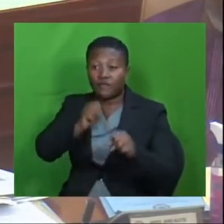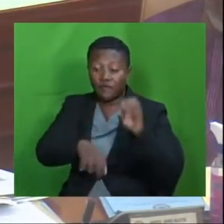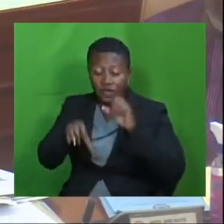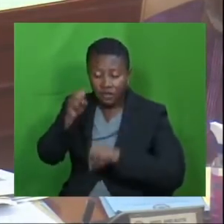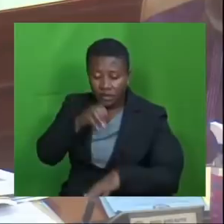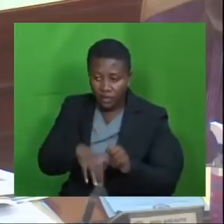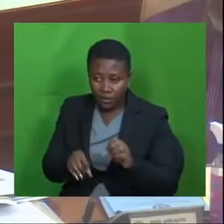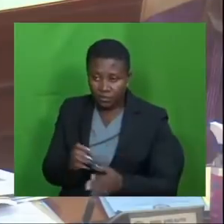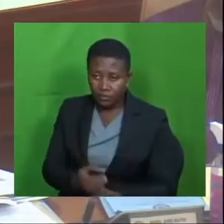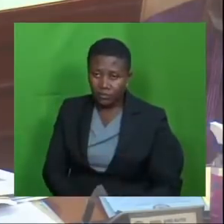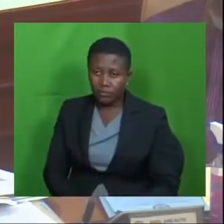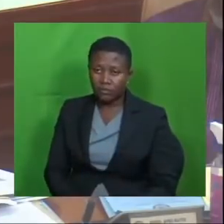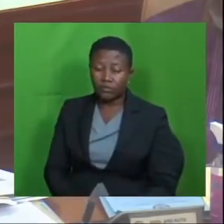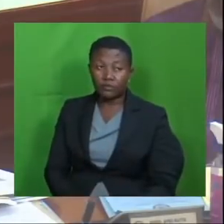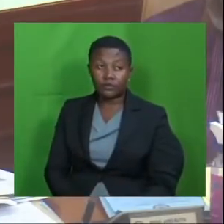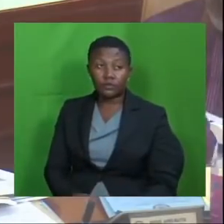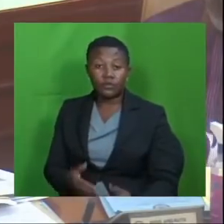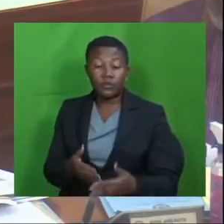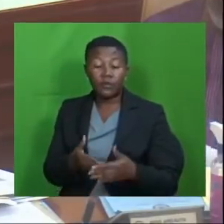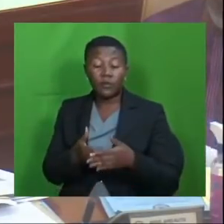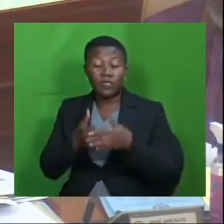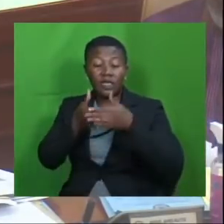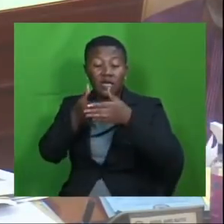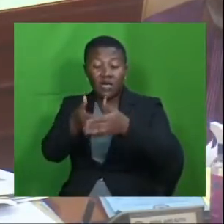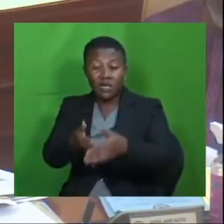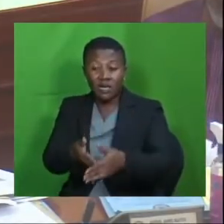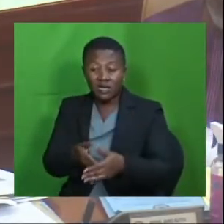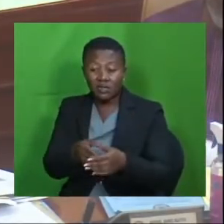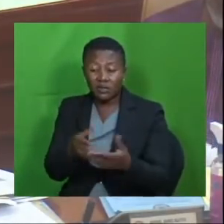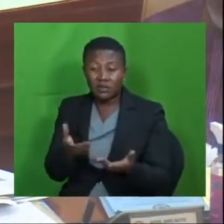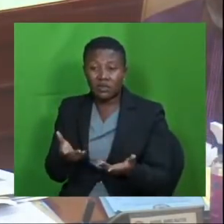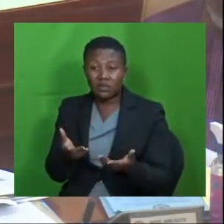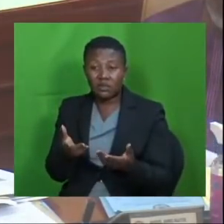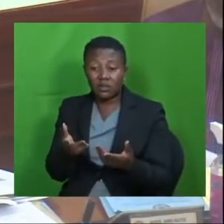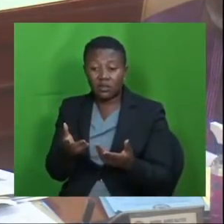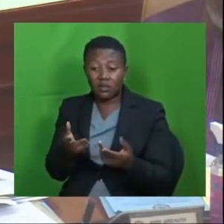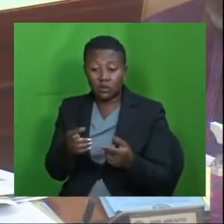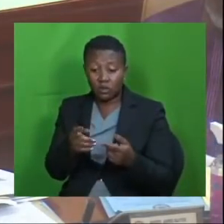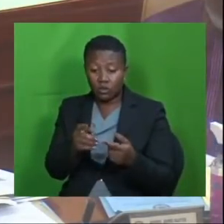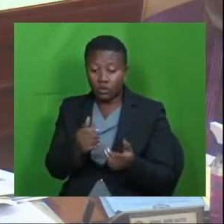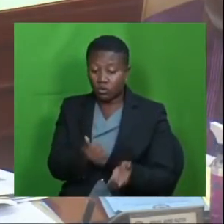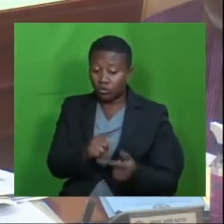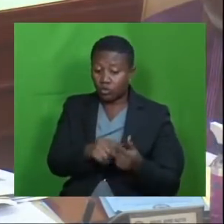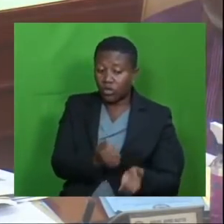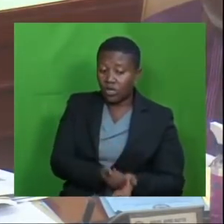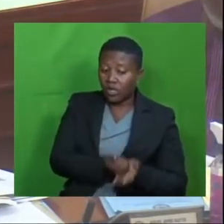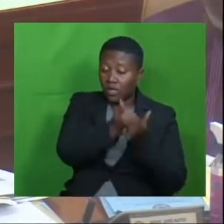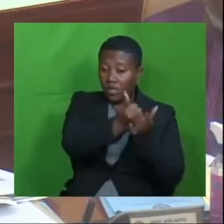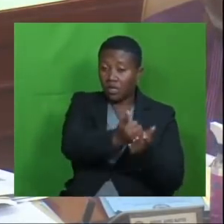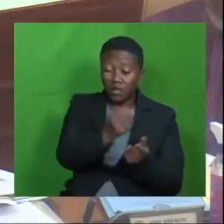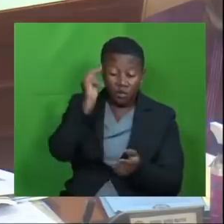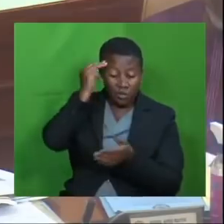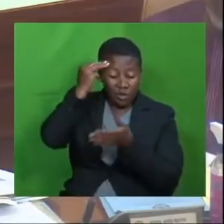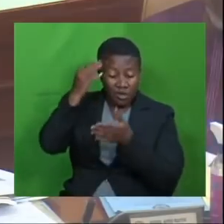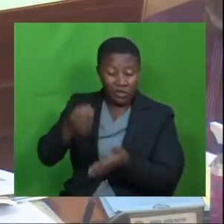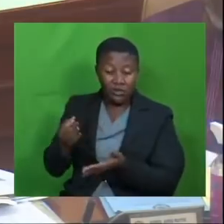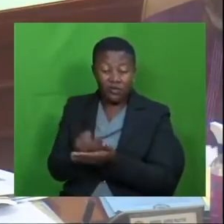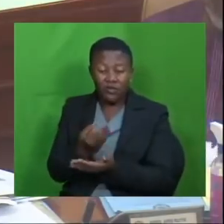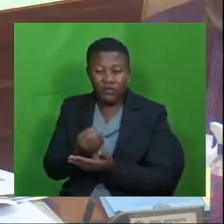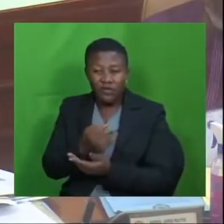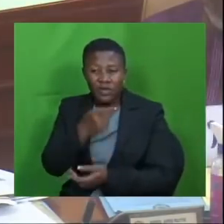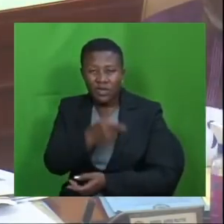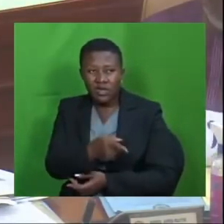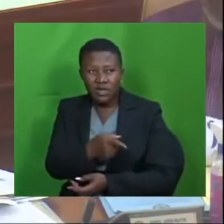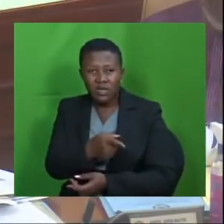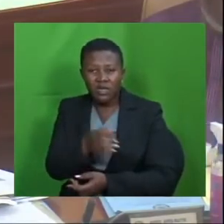A guide to the Honorable Minister for Finance as he desperately and aggressively seeks